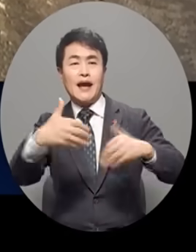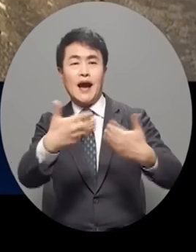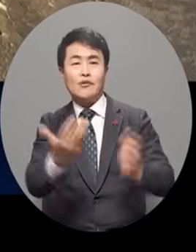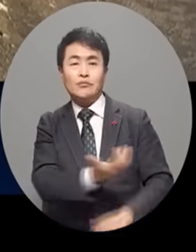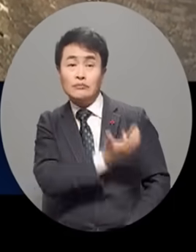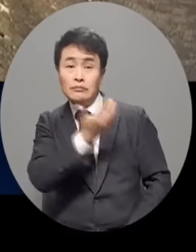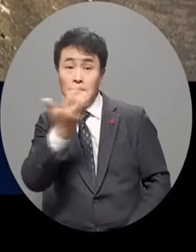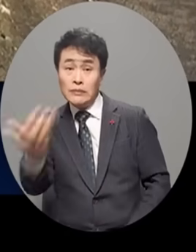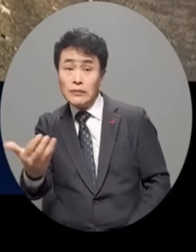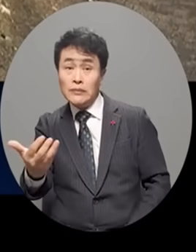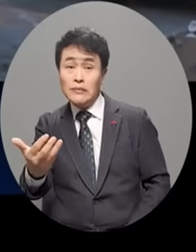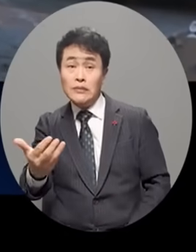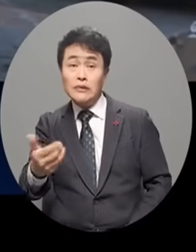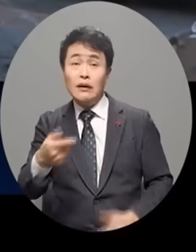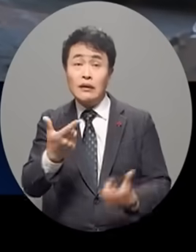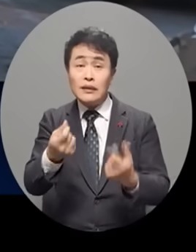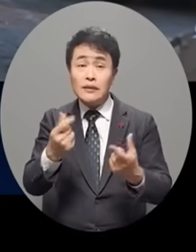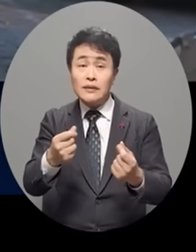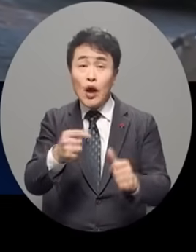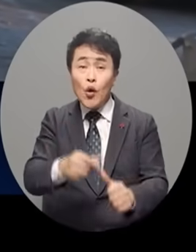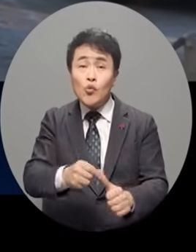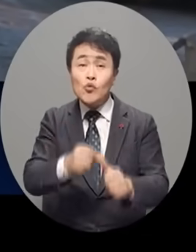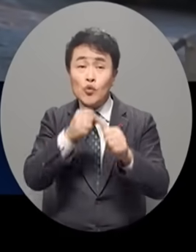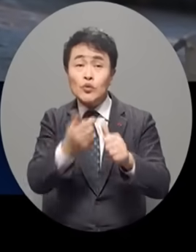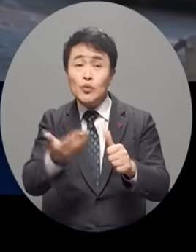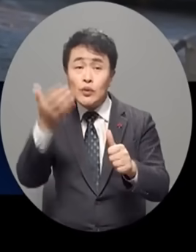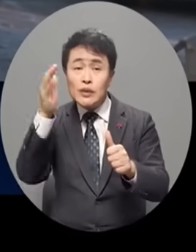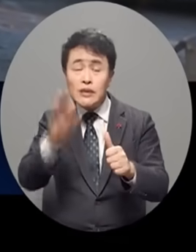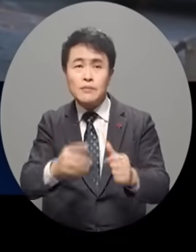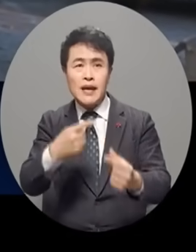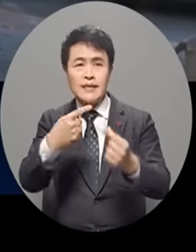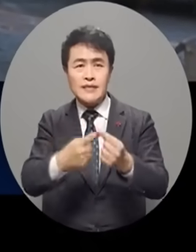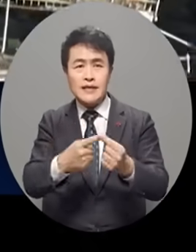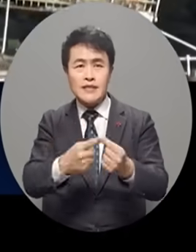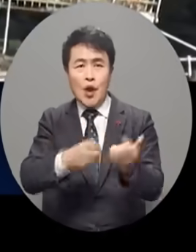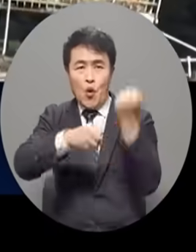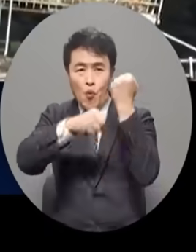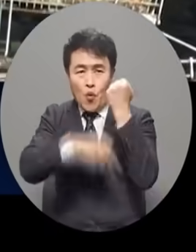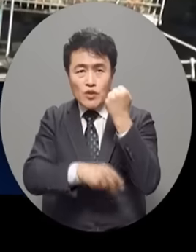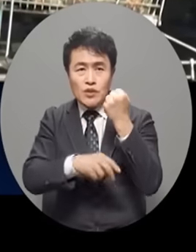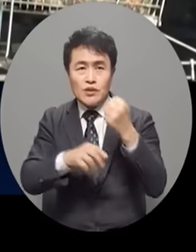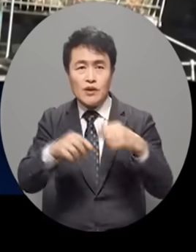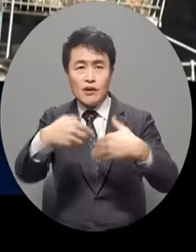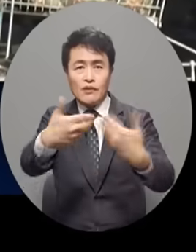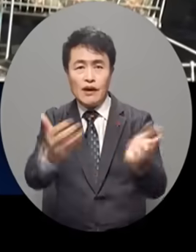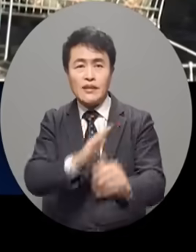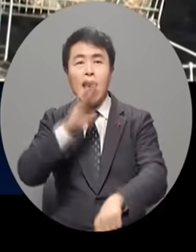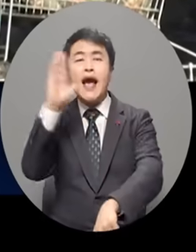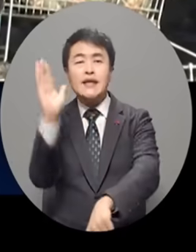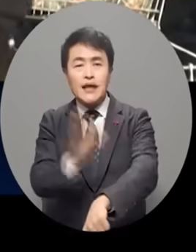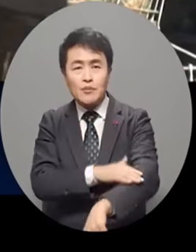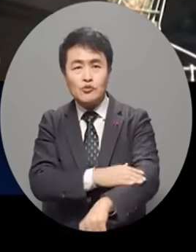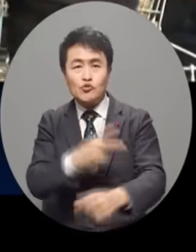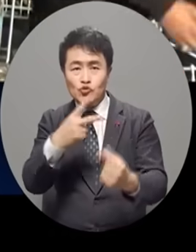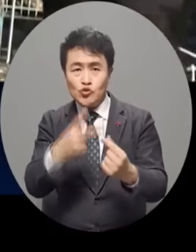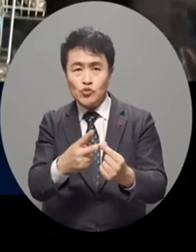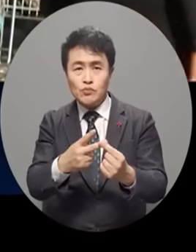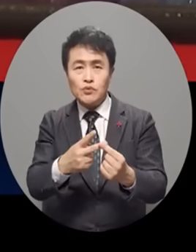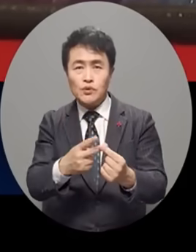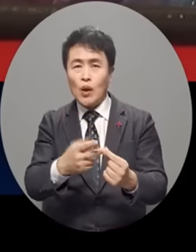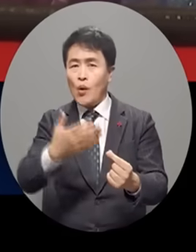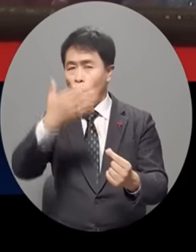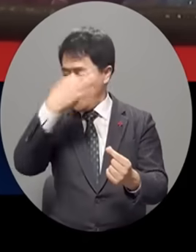third countries. These are nice slogans, but one, they are wrong from the point of view of